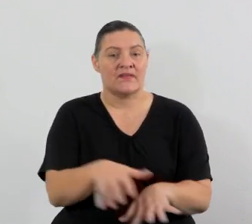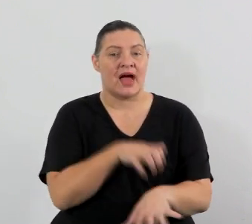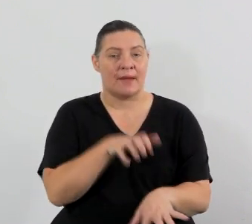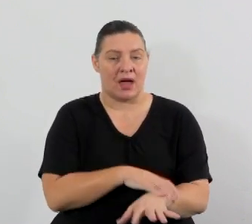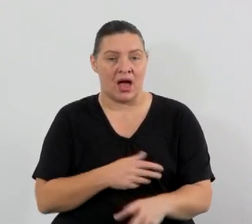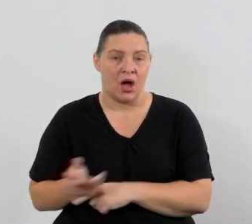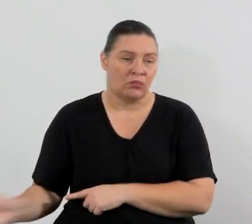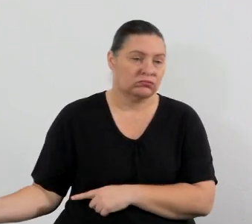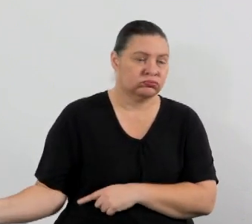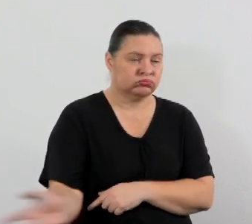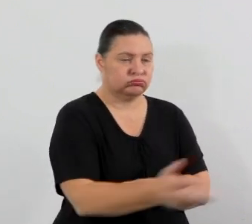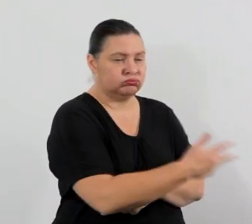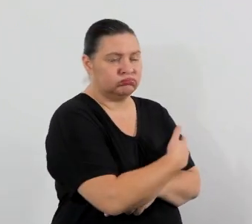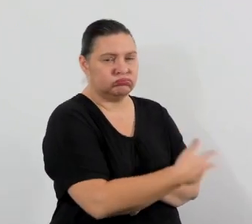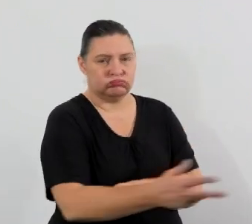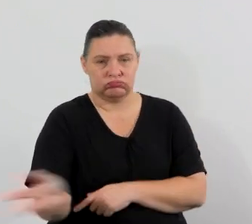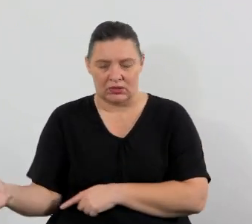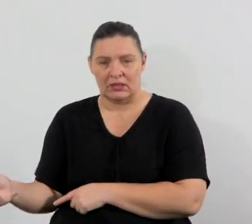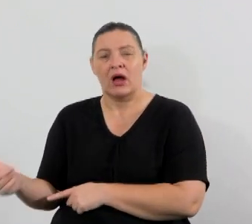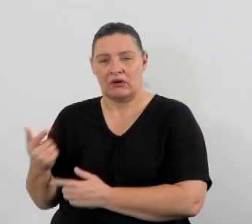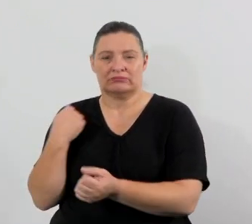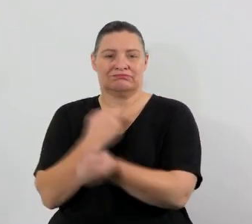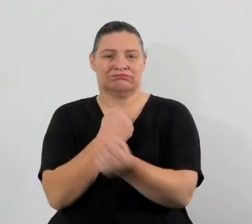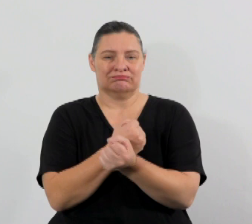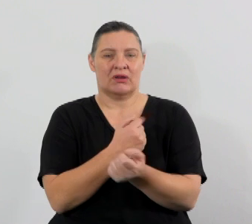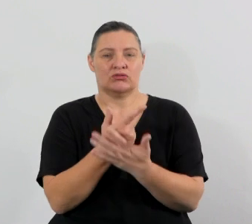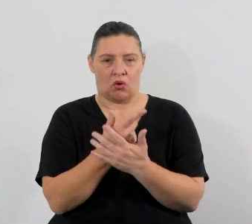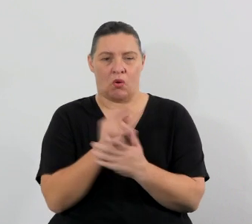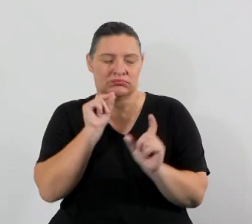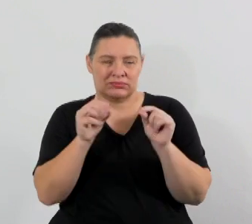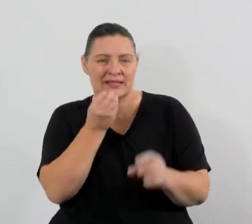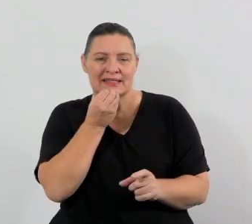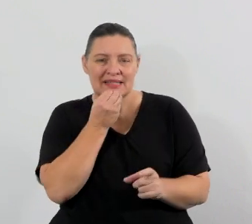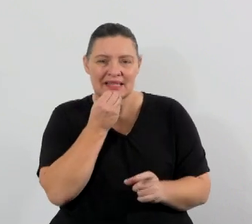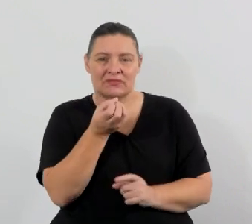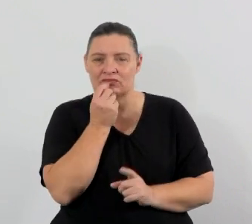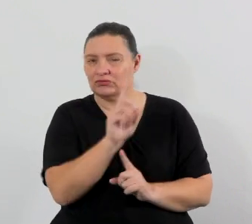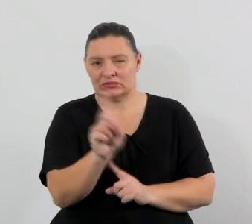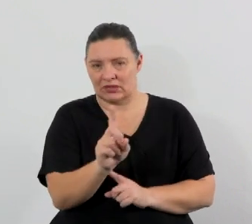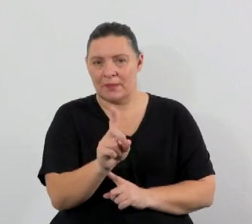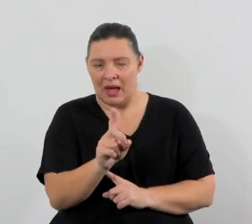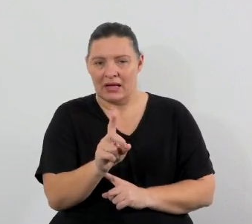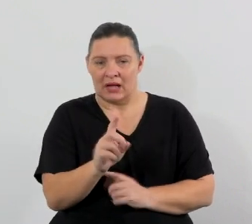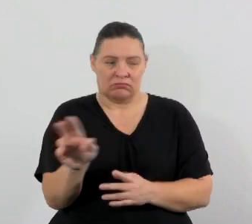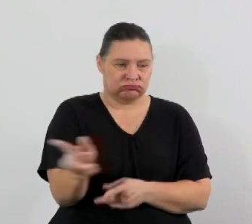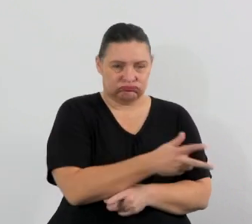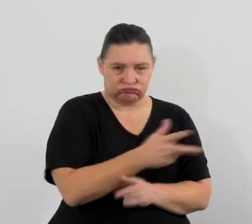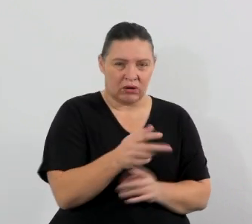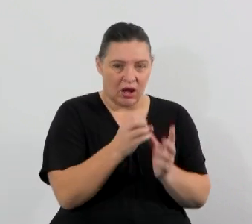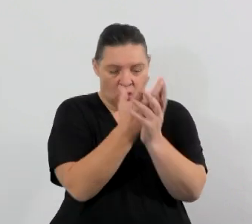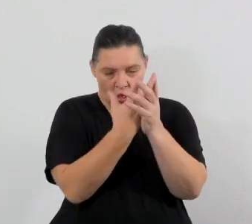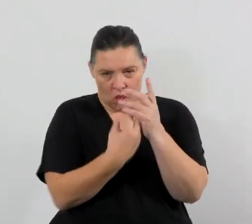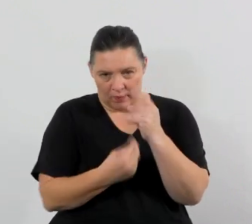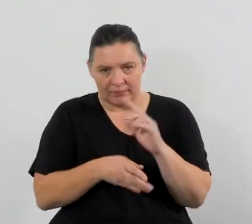that farmers spray crops to kill pests with pesticides. But these pesticides wash into the rivers and